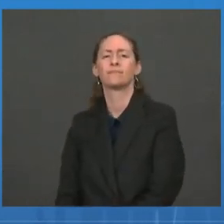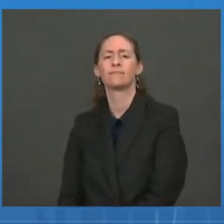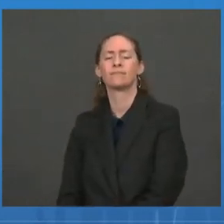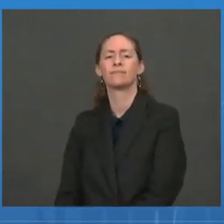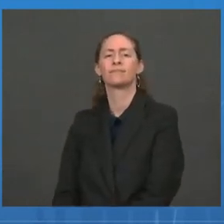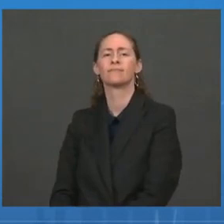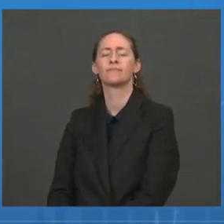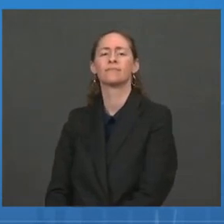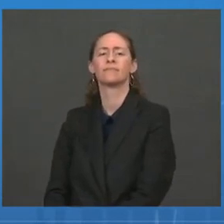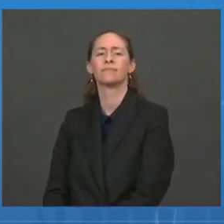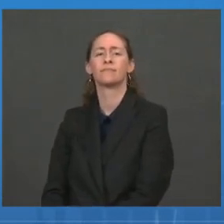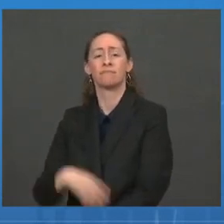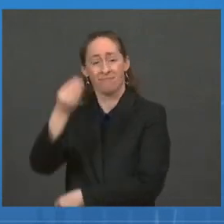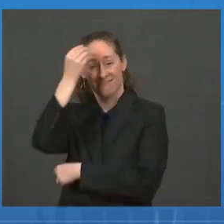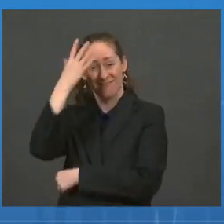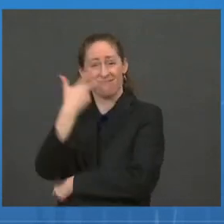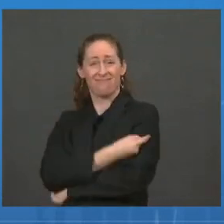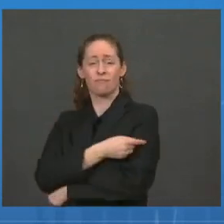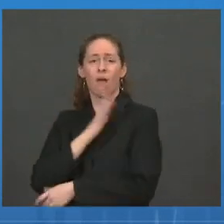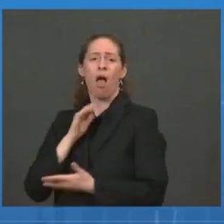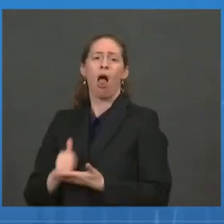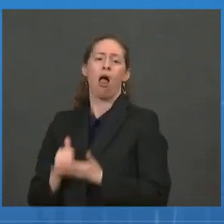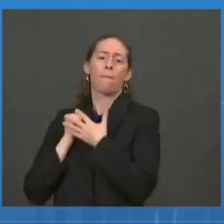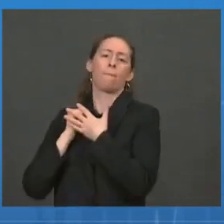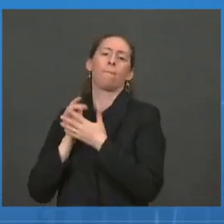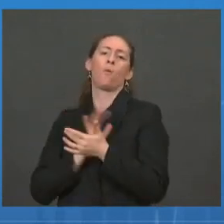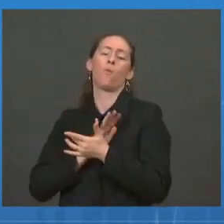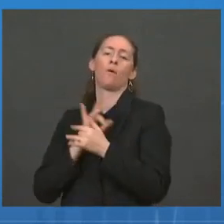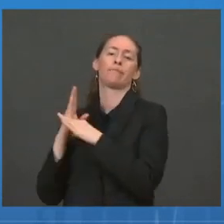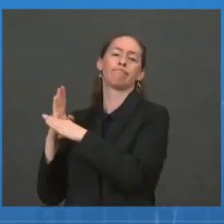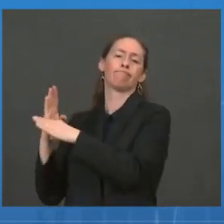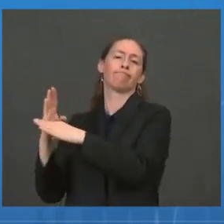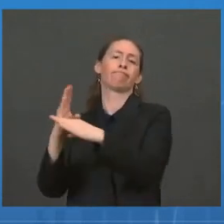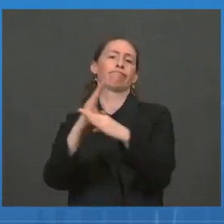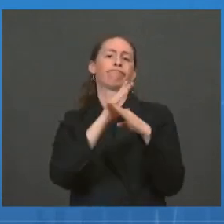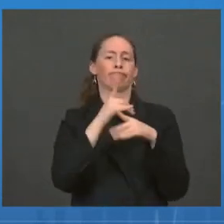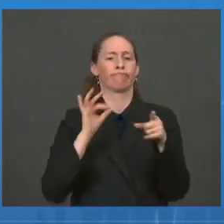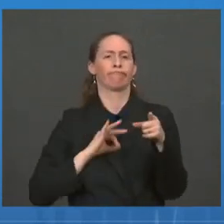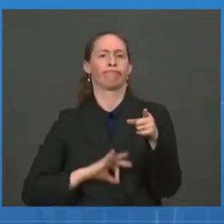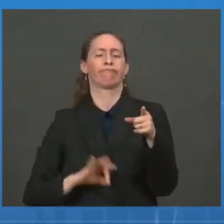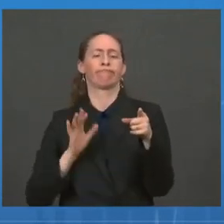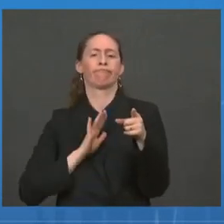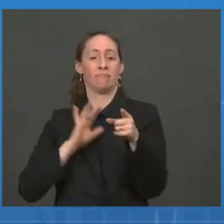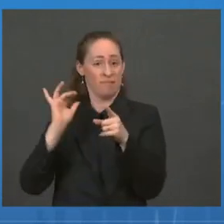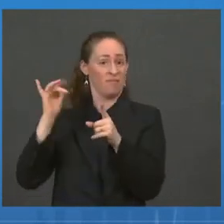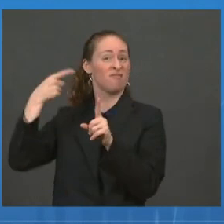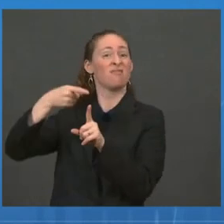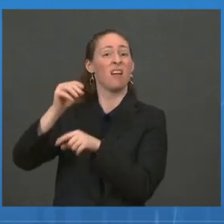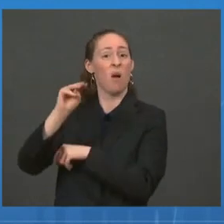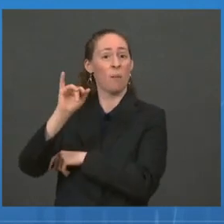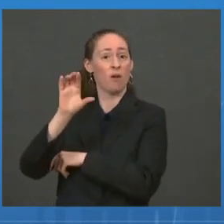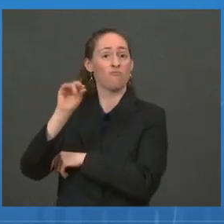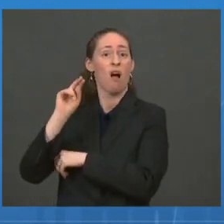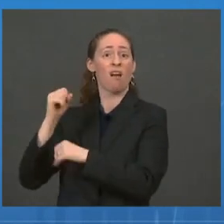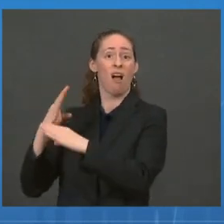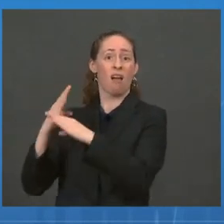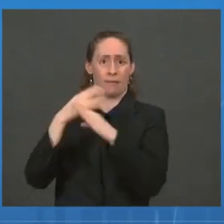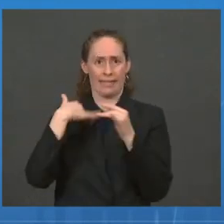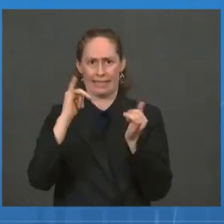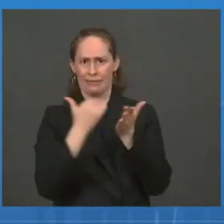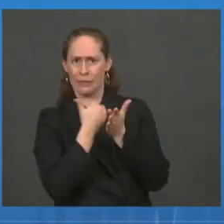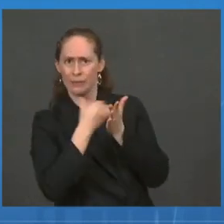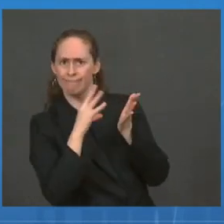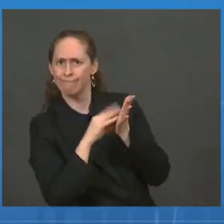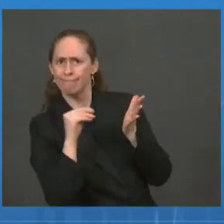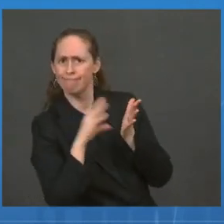we need to know yet about the omicron variant but we know that vaccination is a safe and effective way to protect yourself from severe